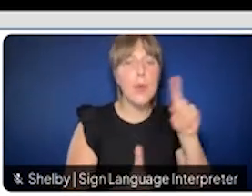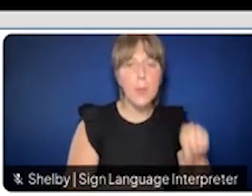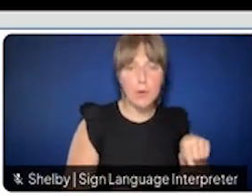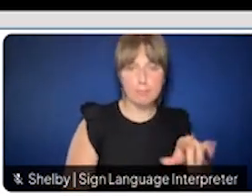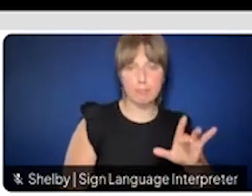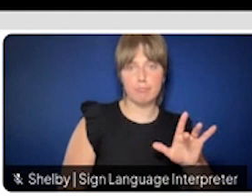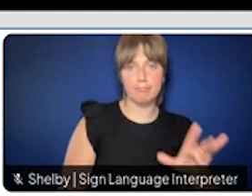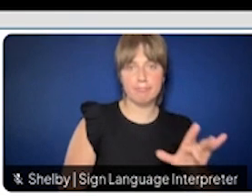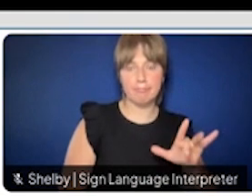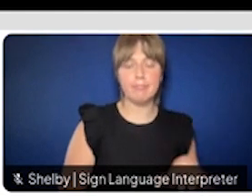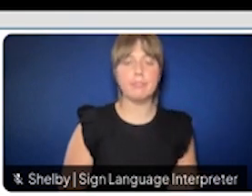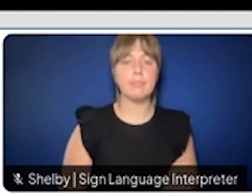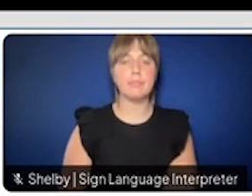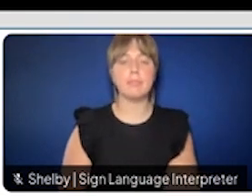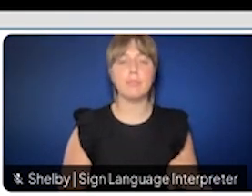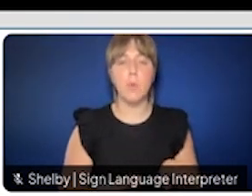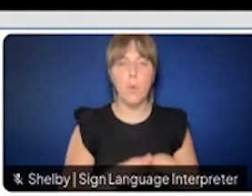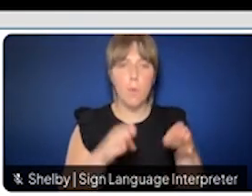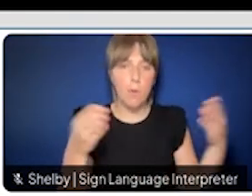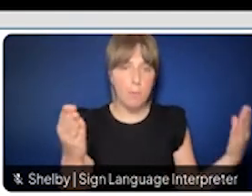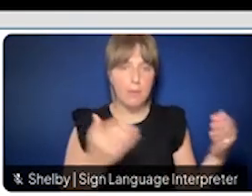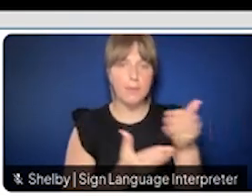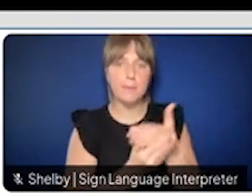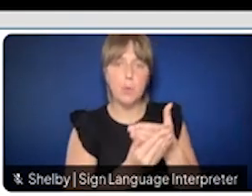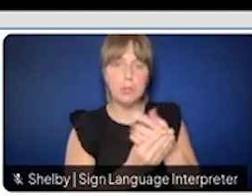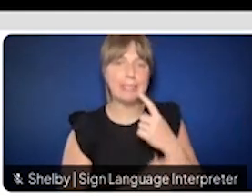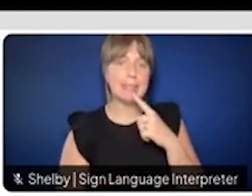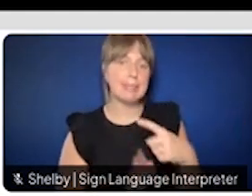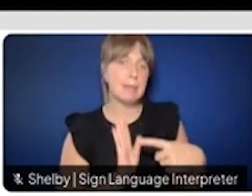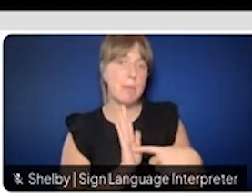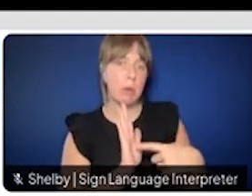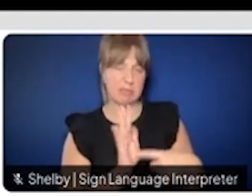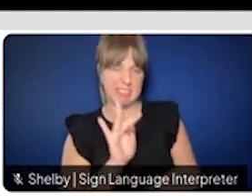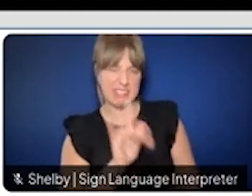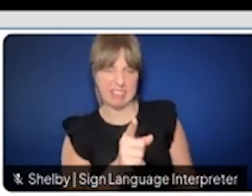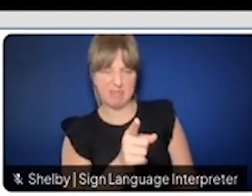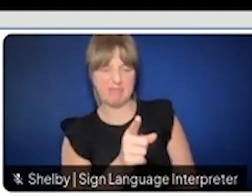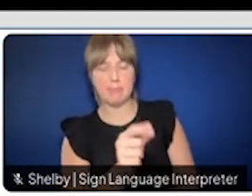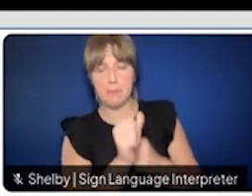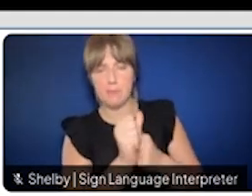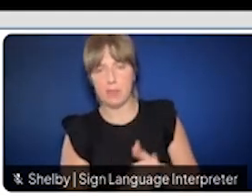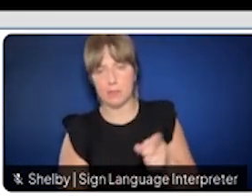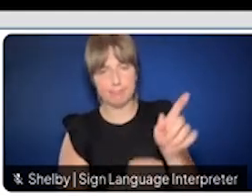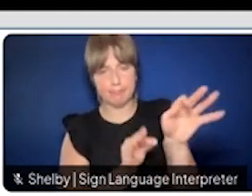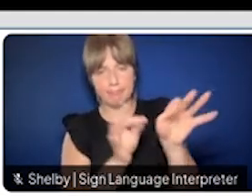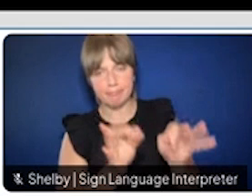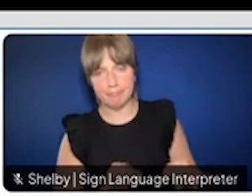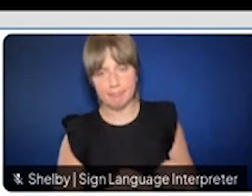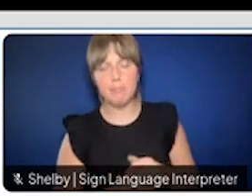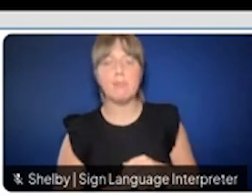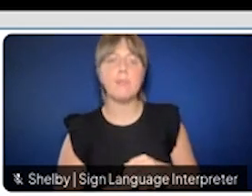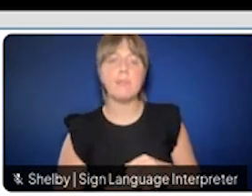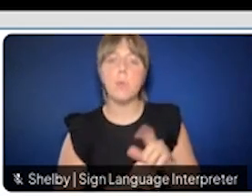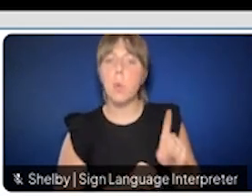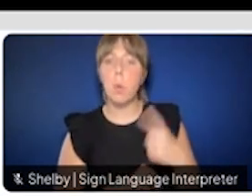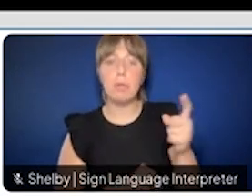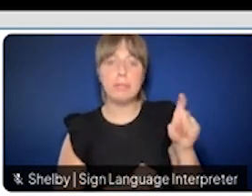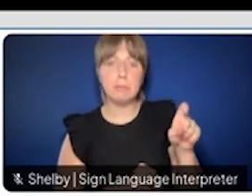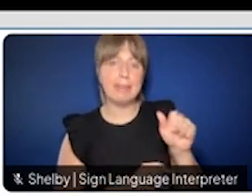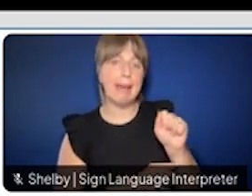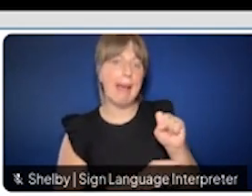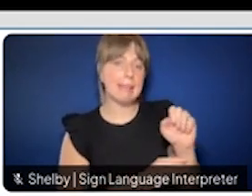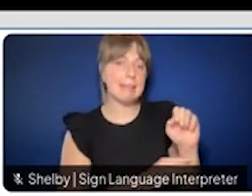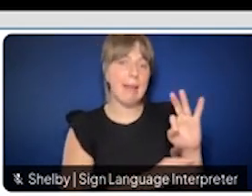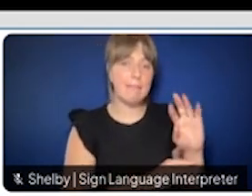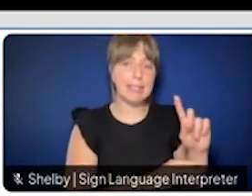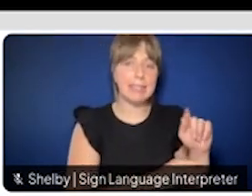open up the modeling folder and select Tender Offer Seller Model. The only input you need to run the report is an as of date, also